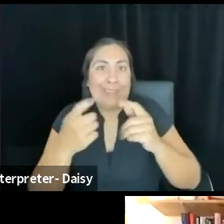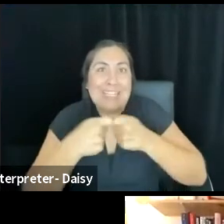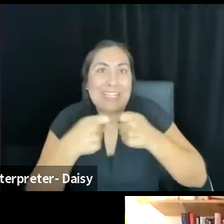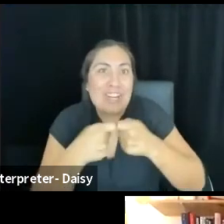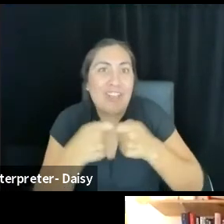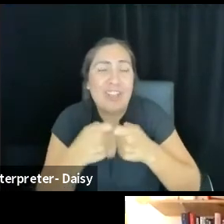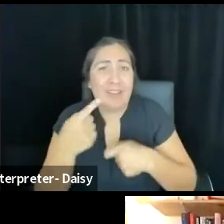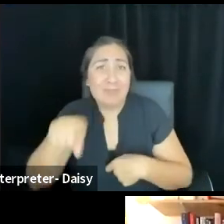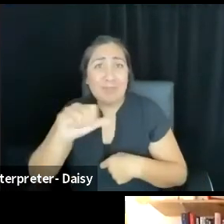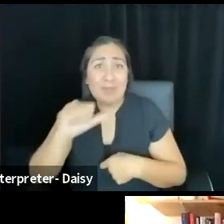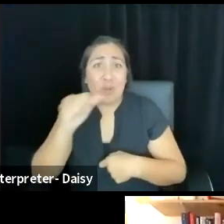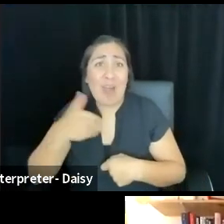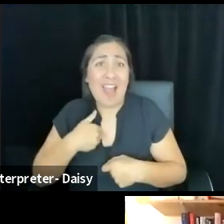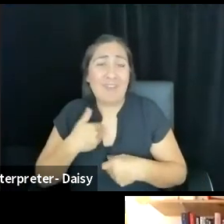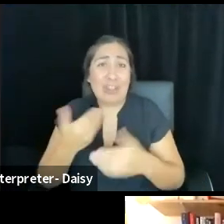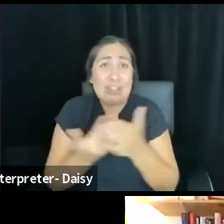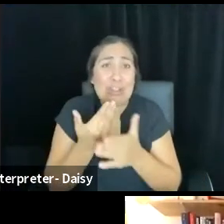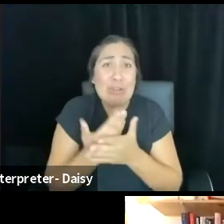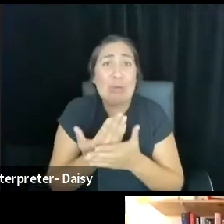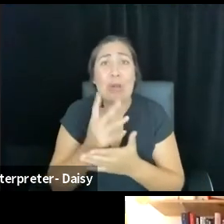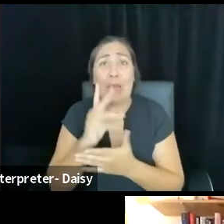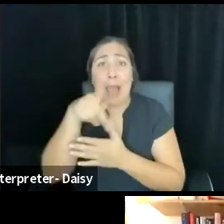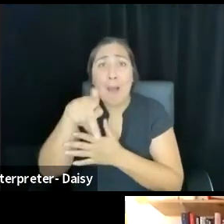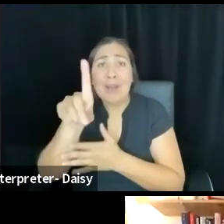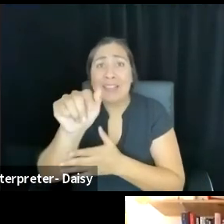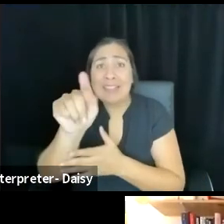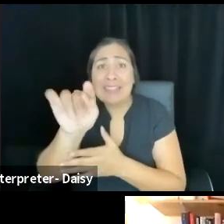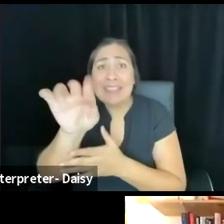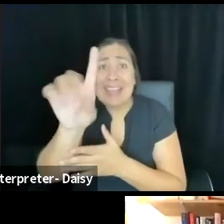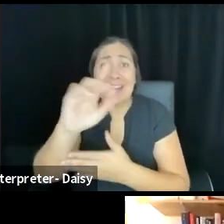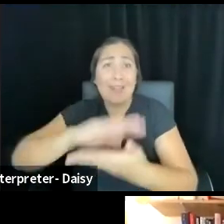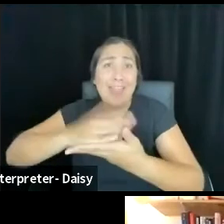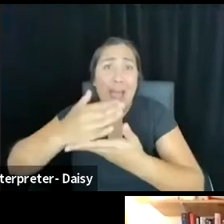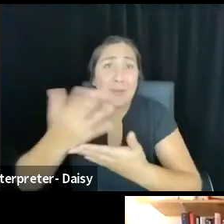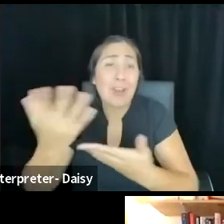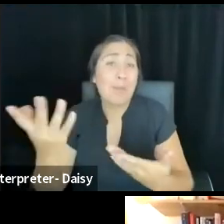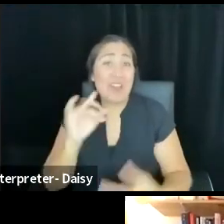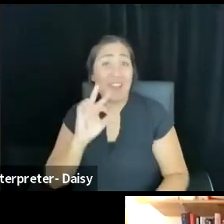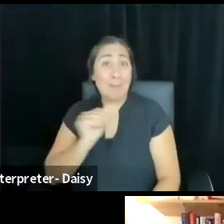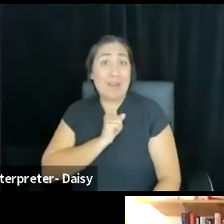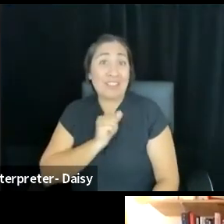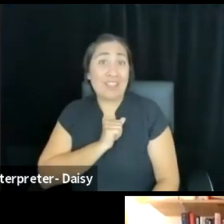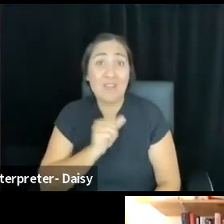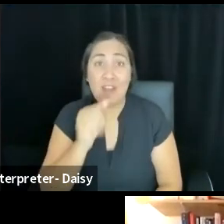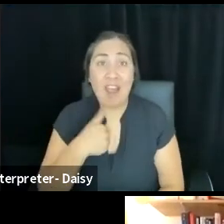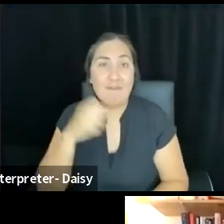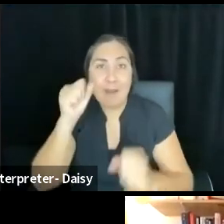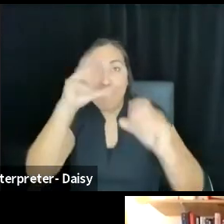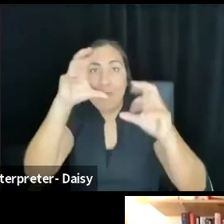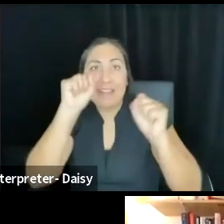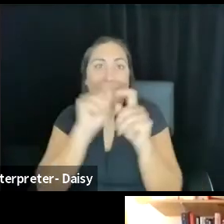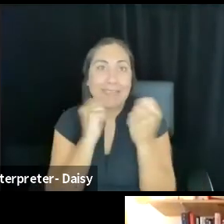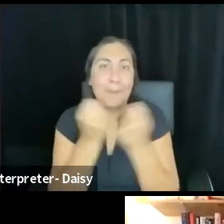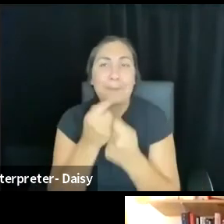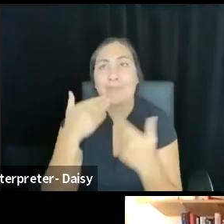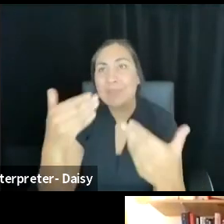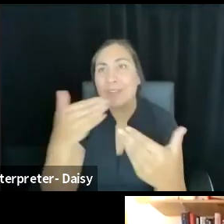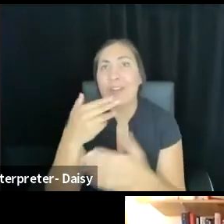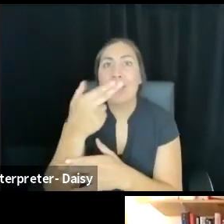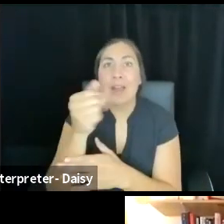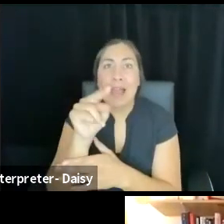did not have an amazing team, Pablo and Hannah, thank you for like hooking me up. I would be, you know, working